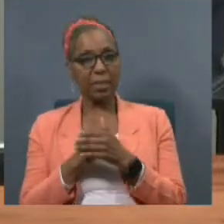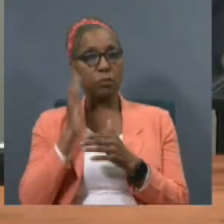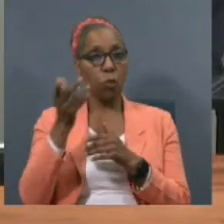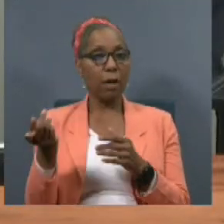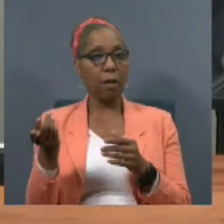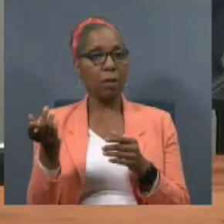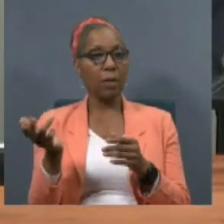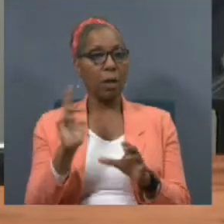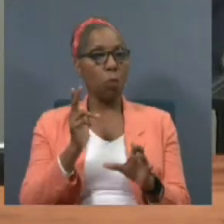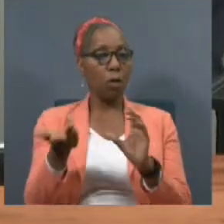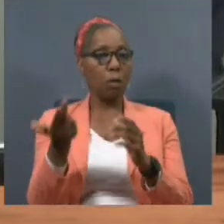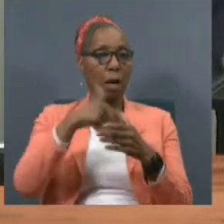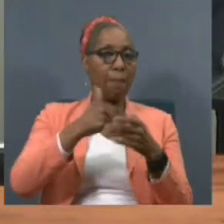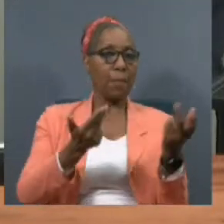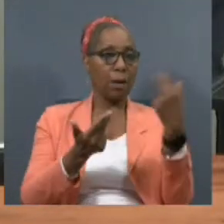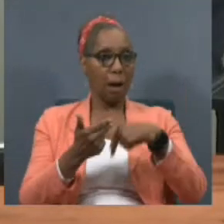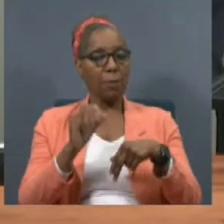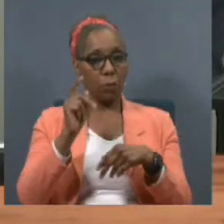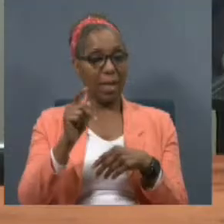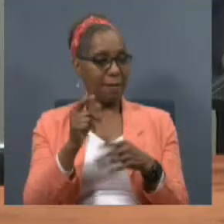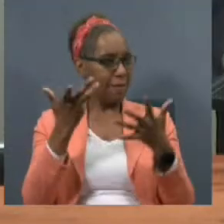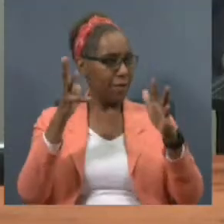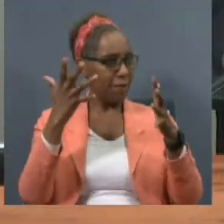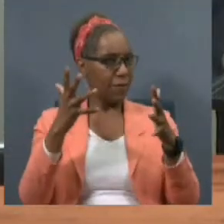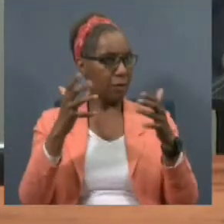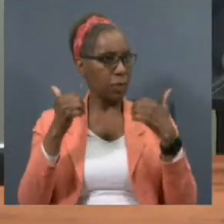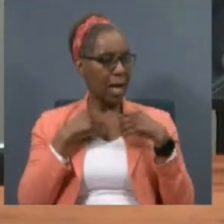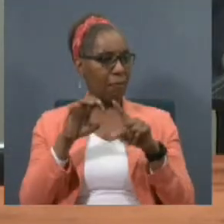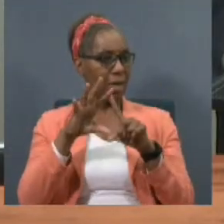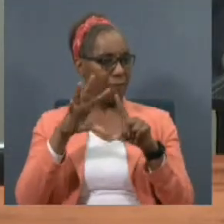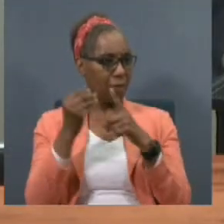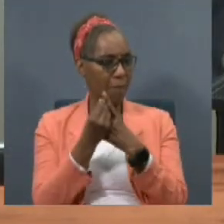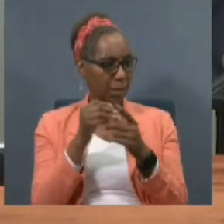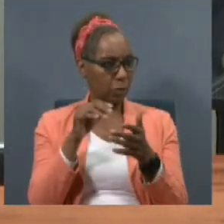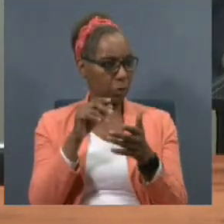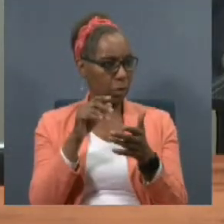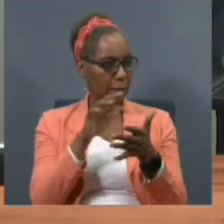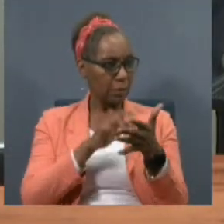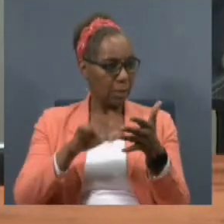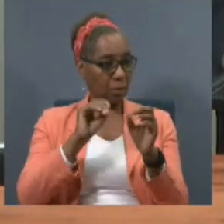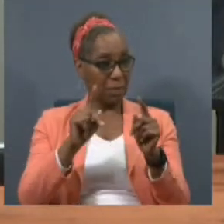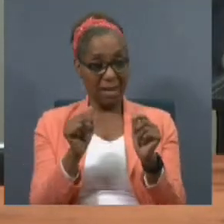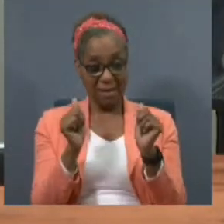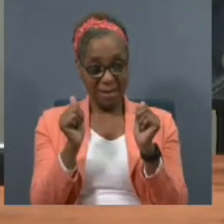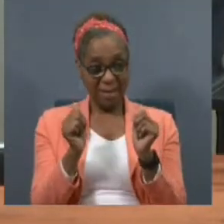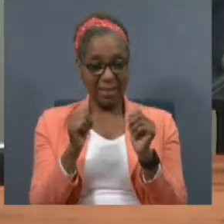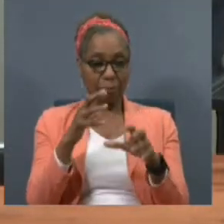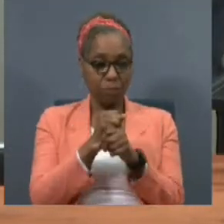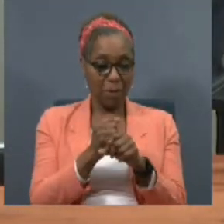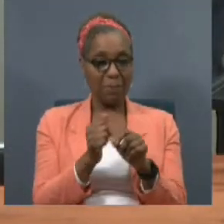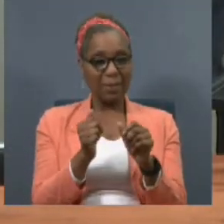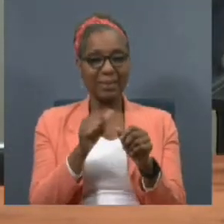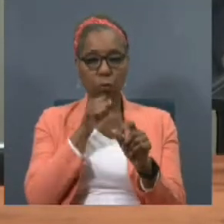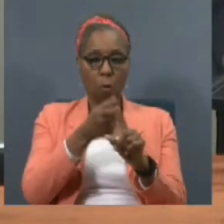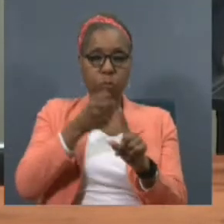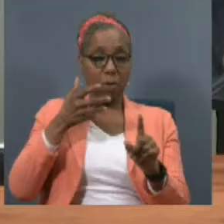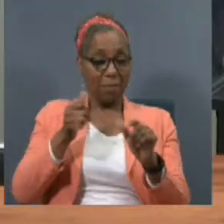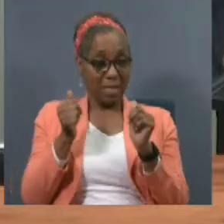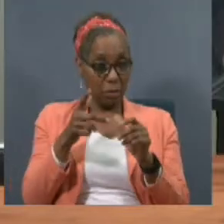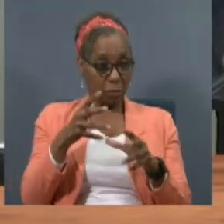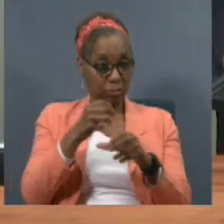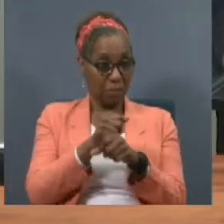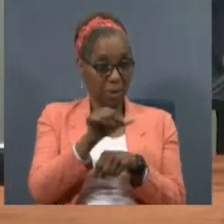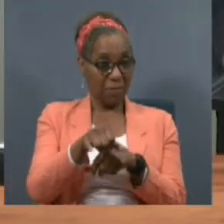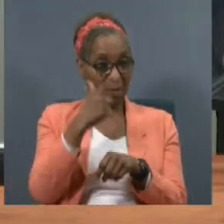come in and doing this, you said they actually have done some environmental studies on this. Is there something that you can you don't have to give great details. Can you summarize